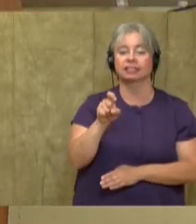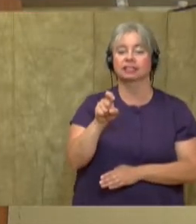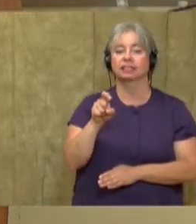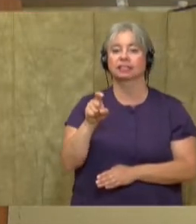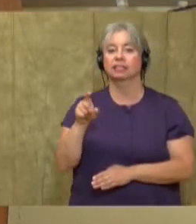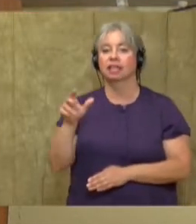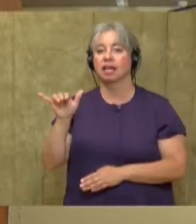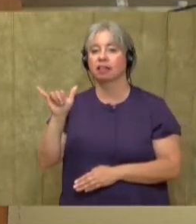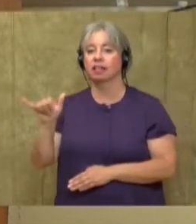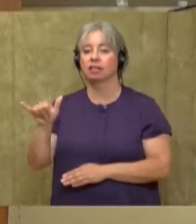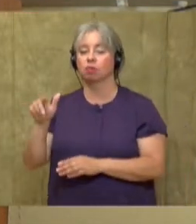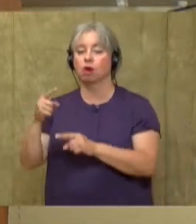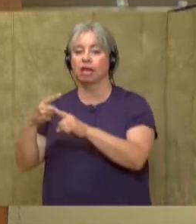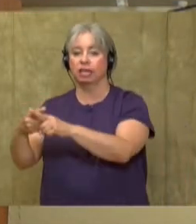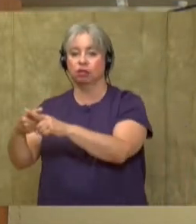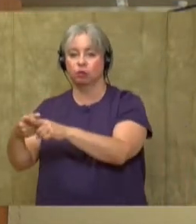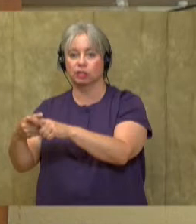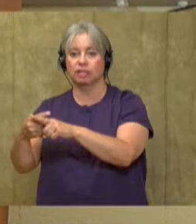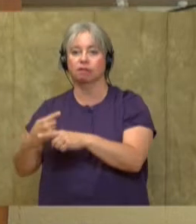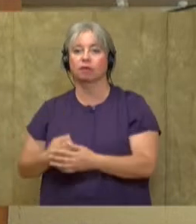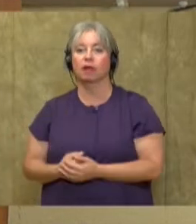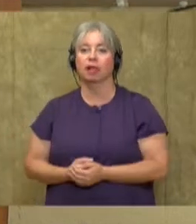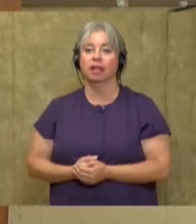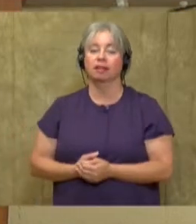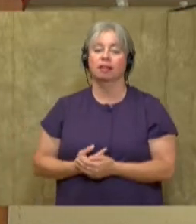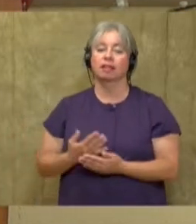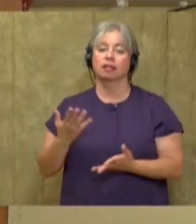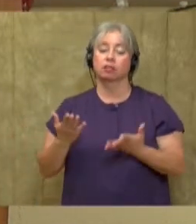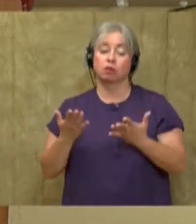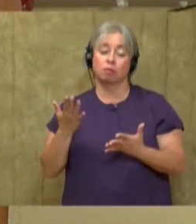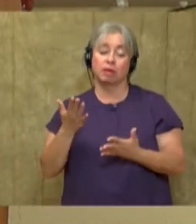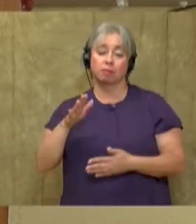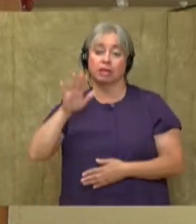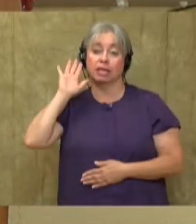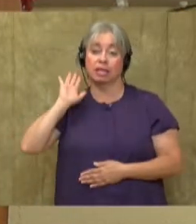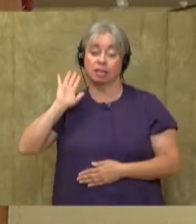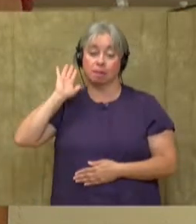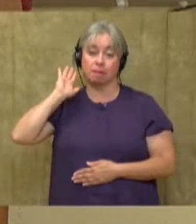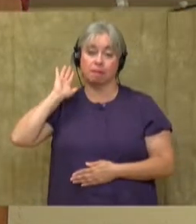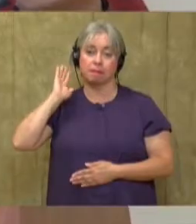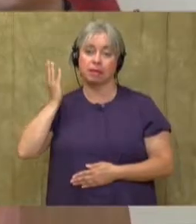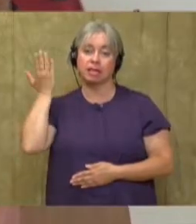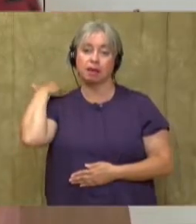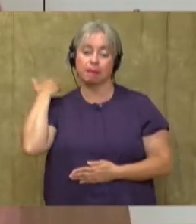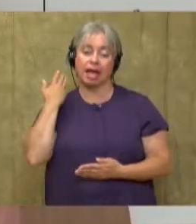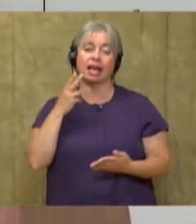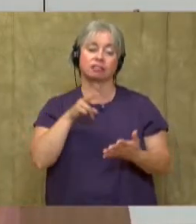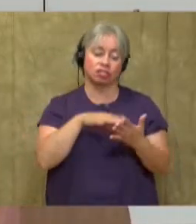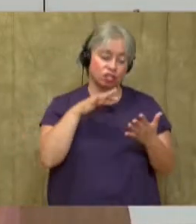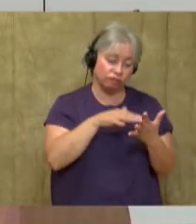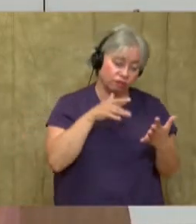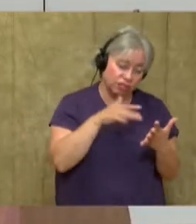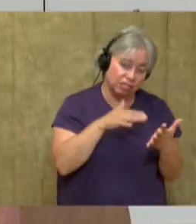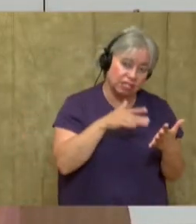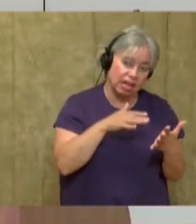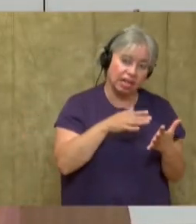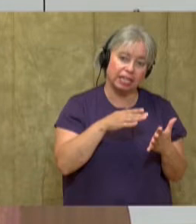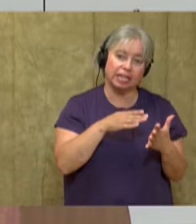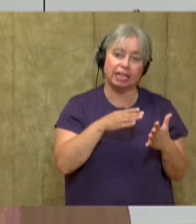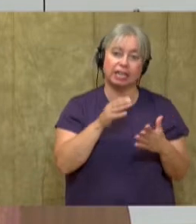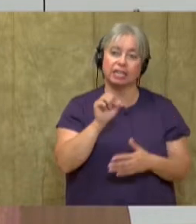we need to determine, you've probably already studied some slope and Y-intercept if you've graphed this quarter, but we need to